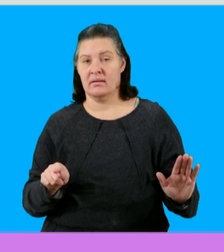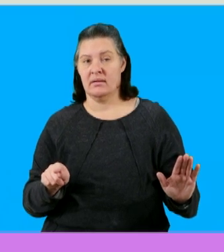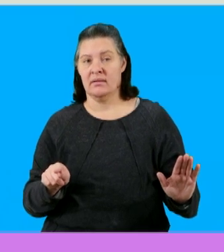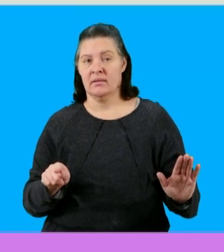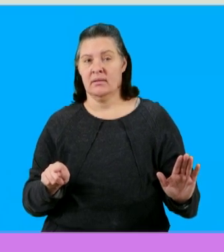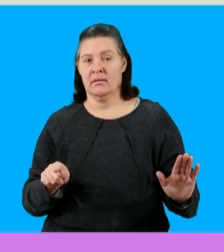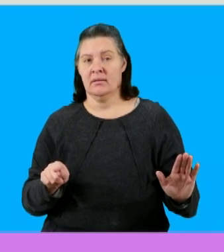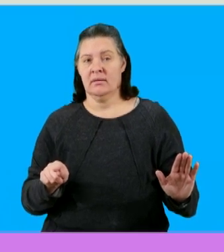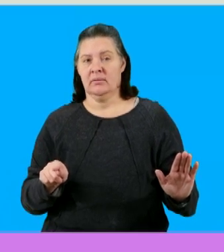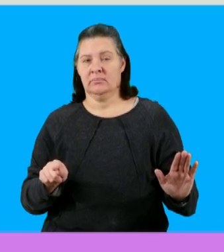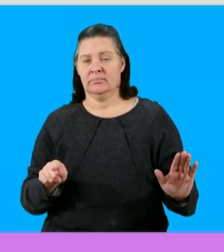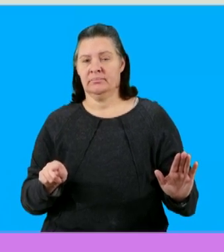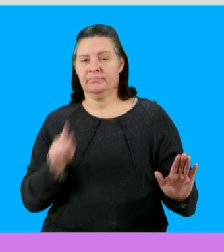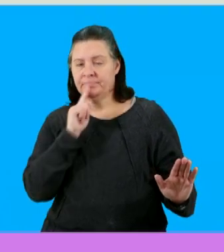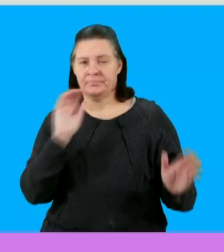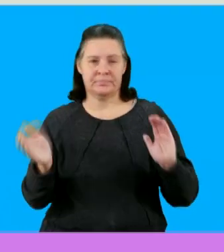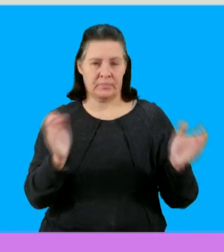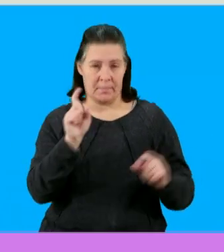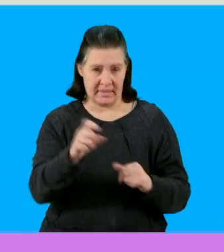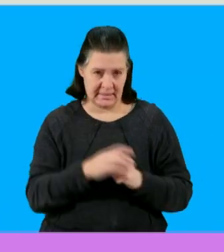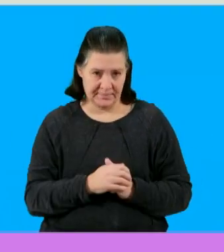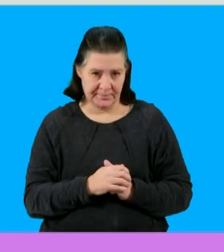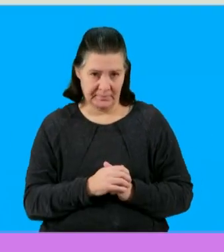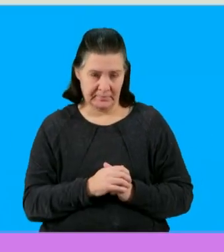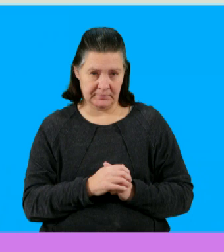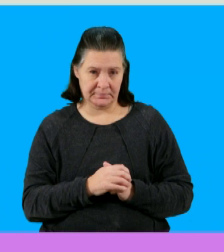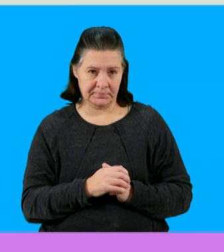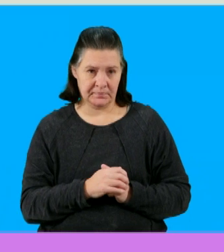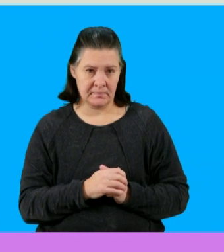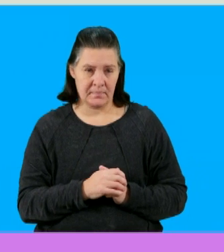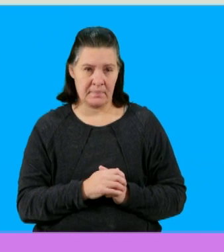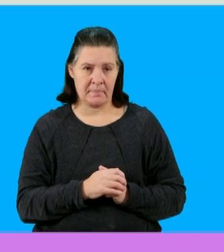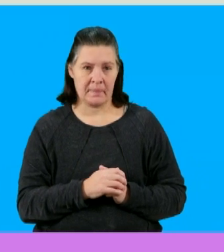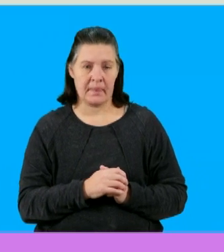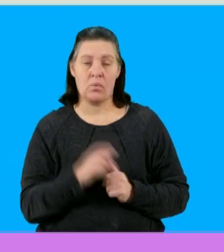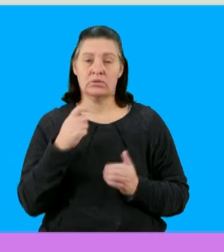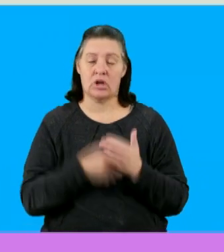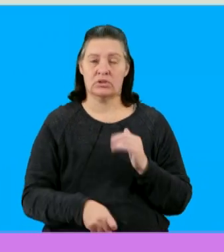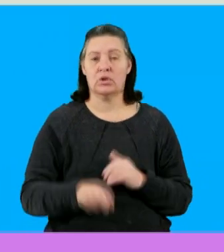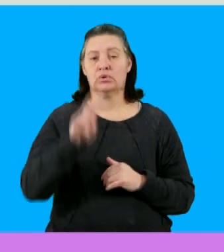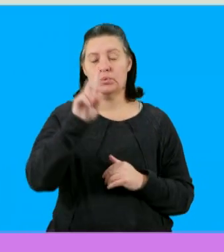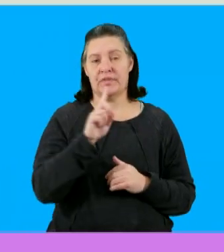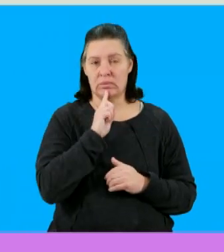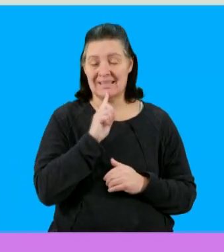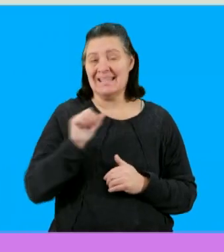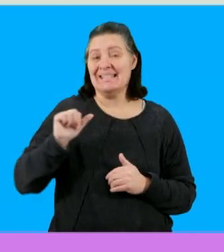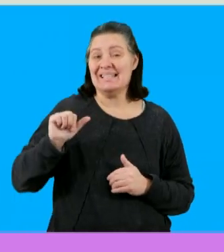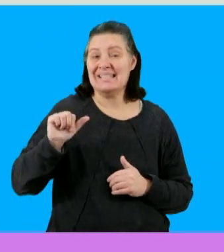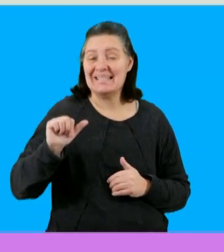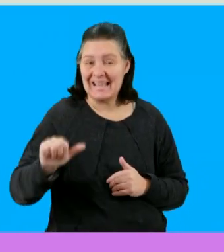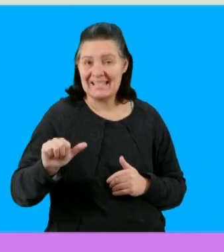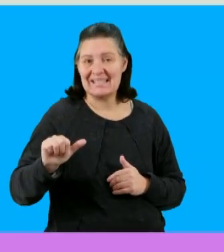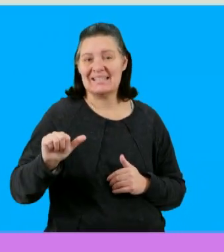that there. So store B, remember I must do a comparison now. Okay, store B, we indicated will charge you